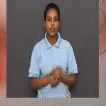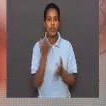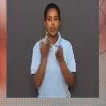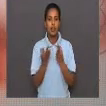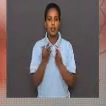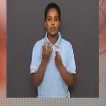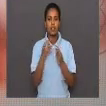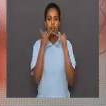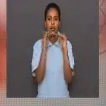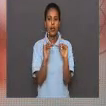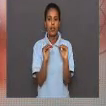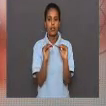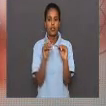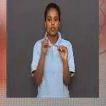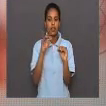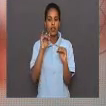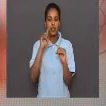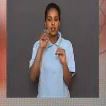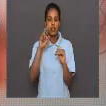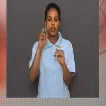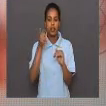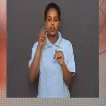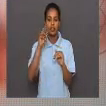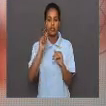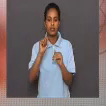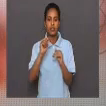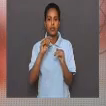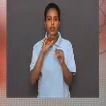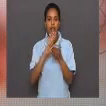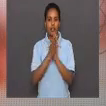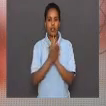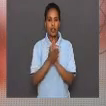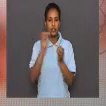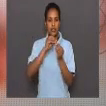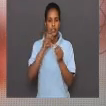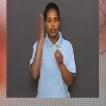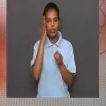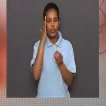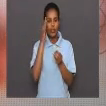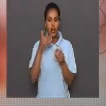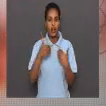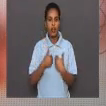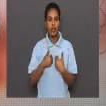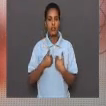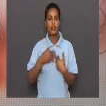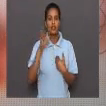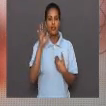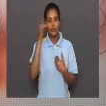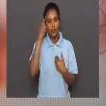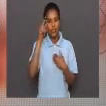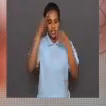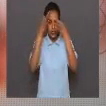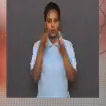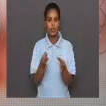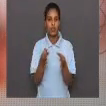If the amount of titrant being added is known, it allows for the